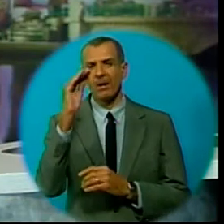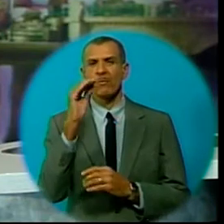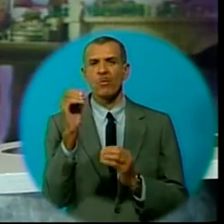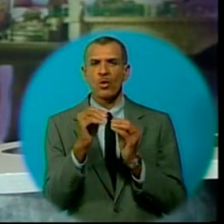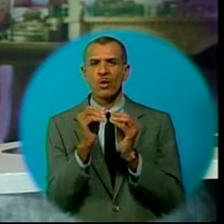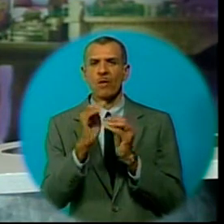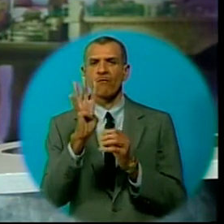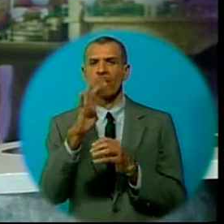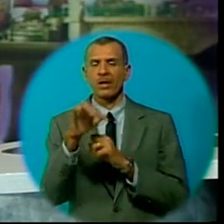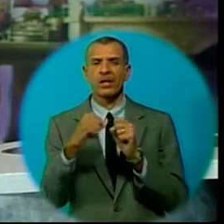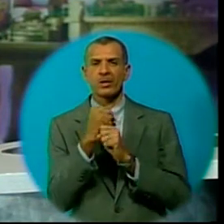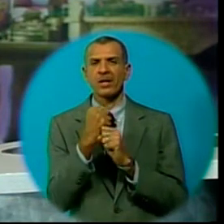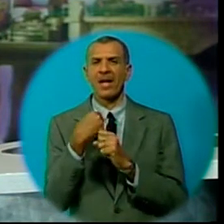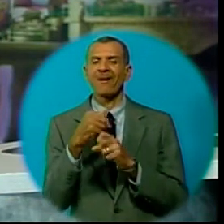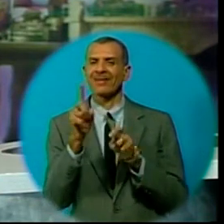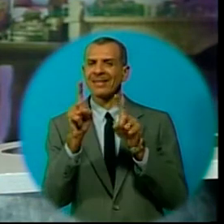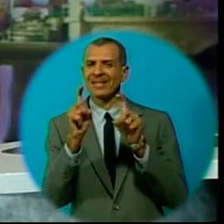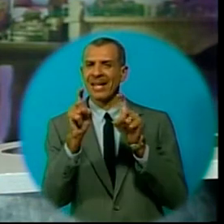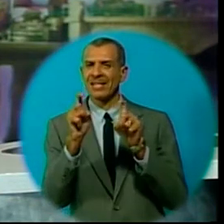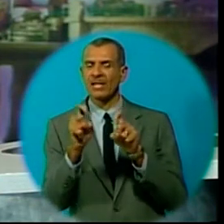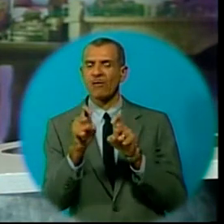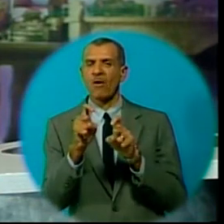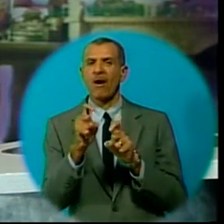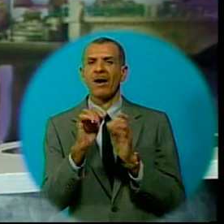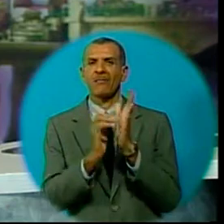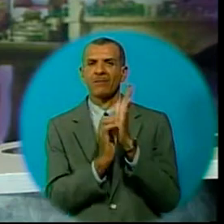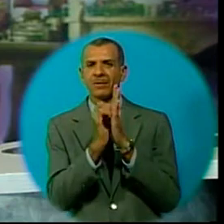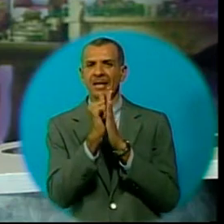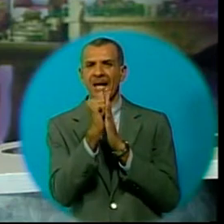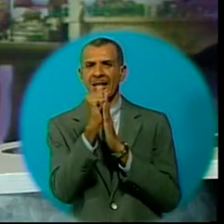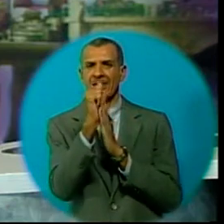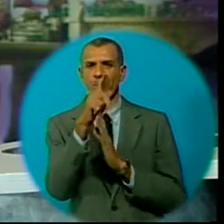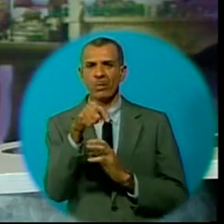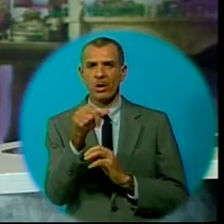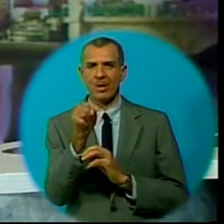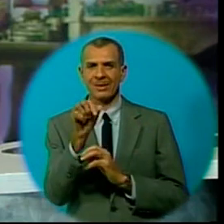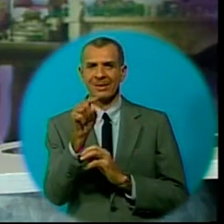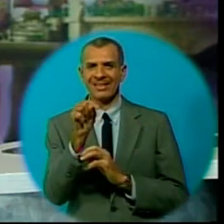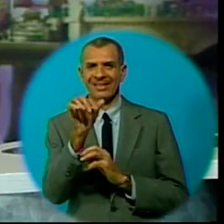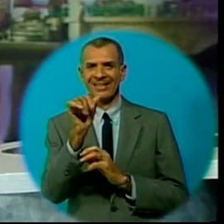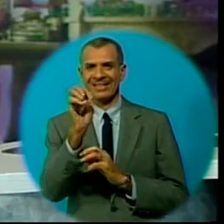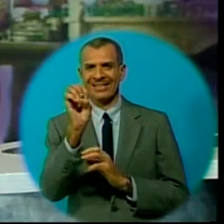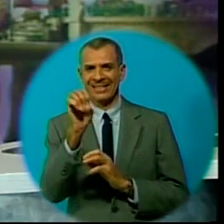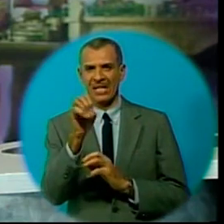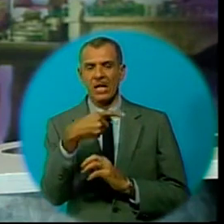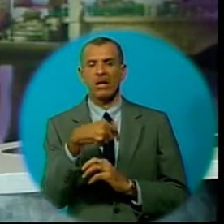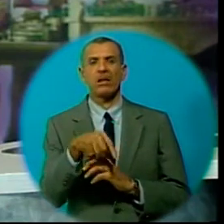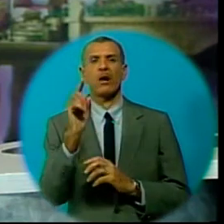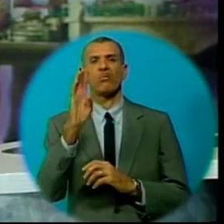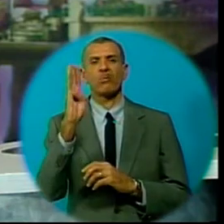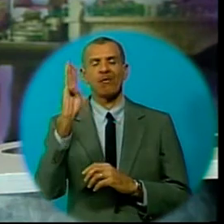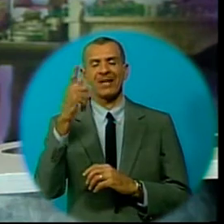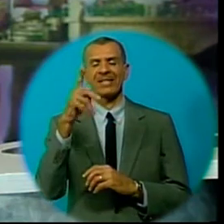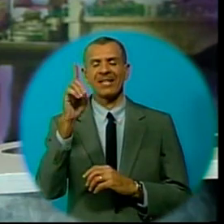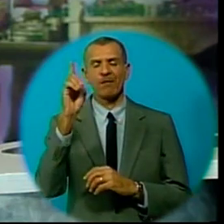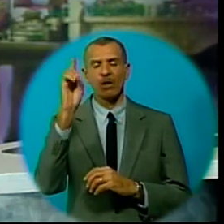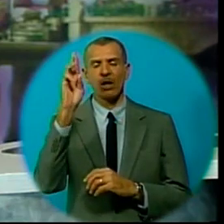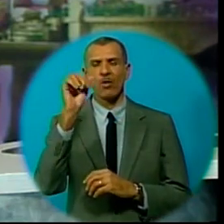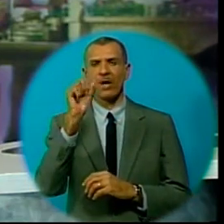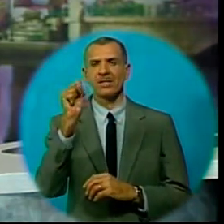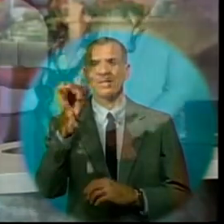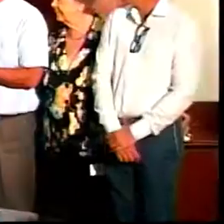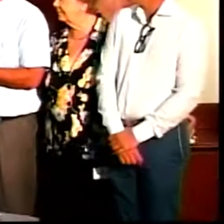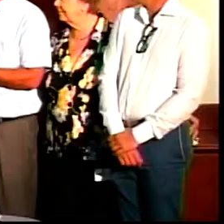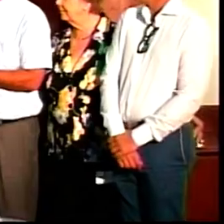for prostate cancer. It comes from Vice President of the Barbados Cancer Society, Professor David Rossin. He was speaking